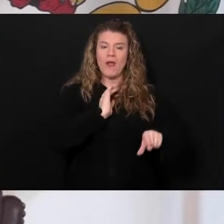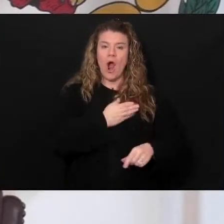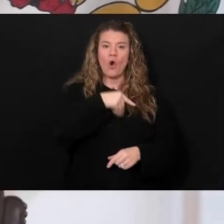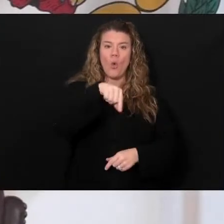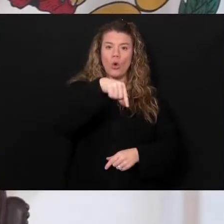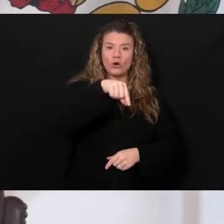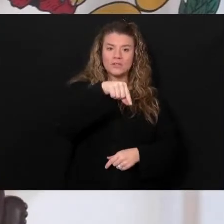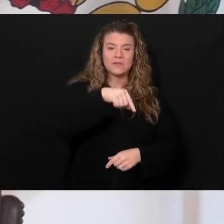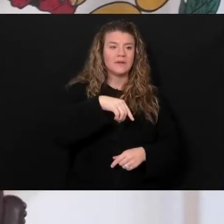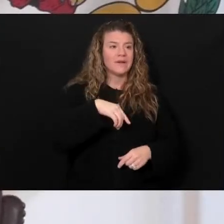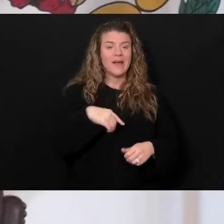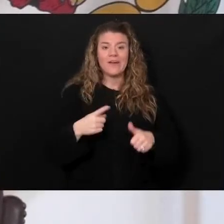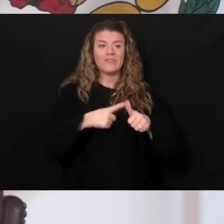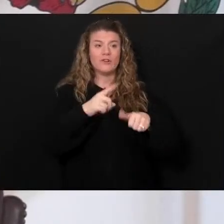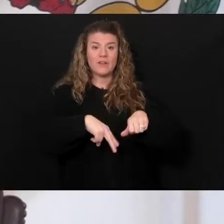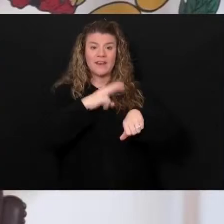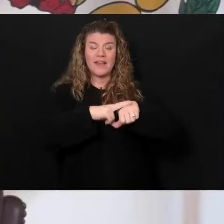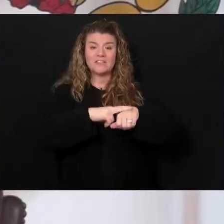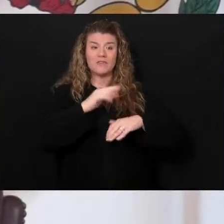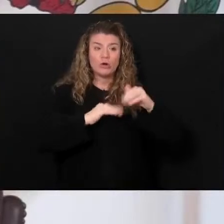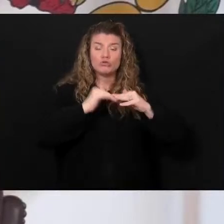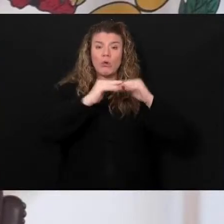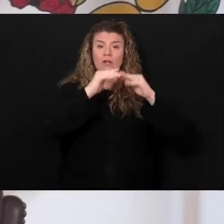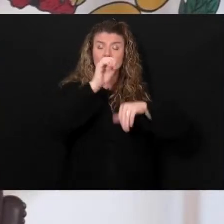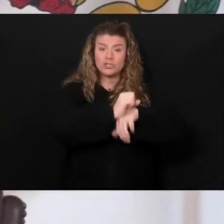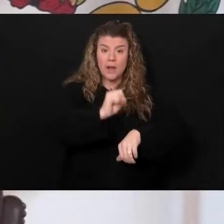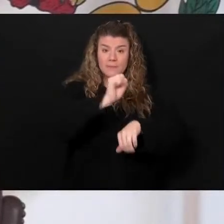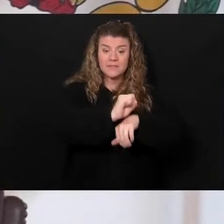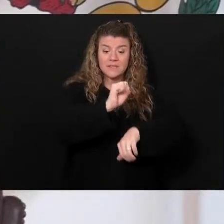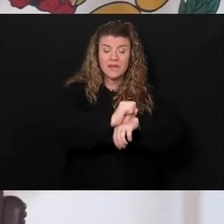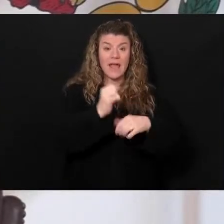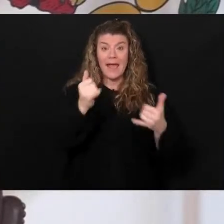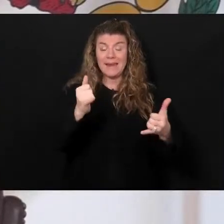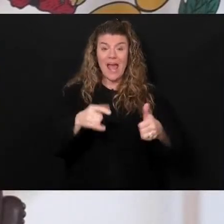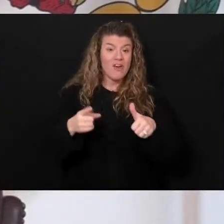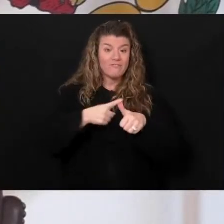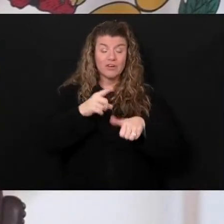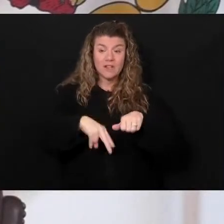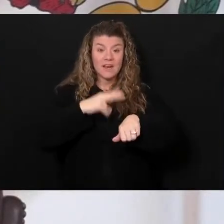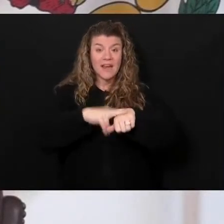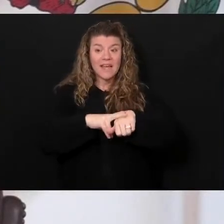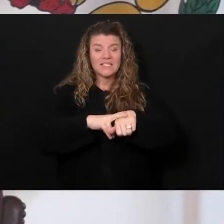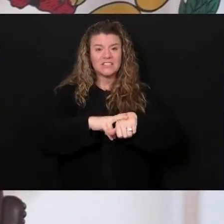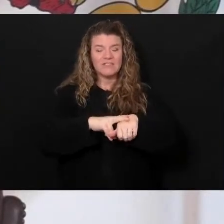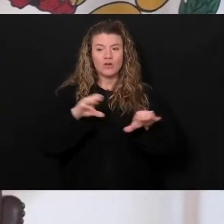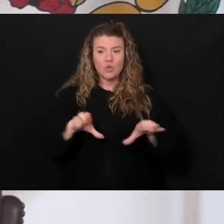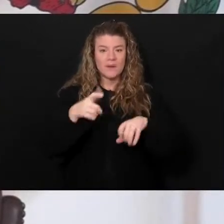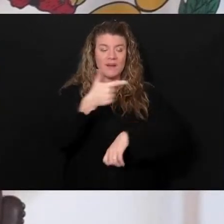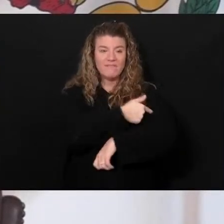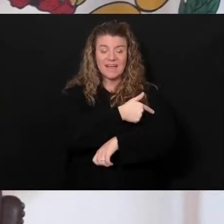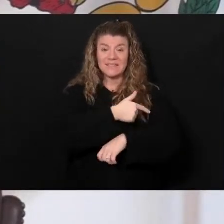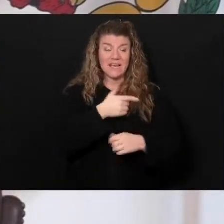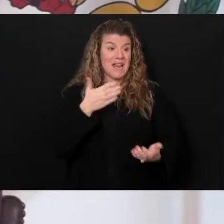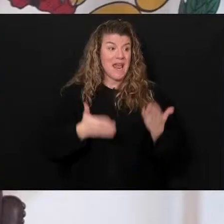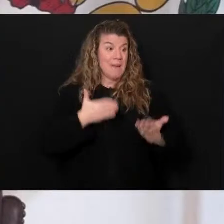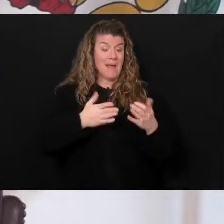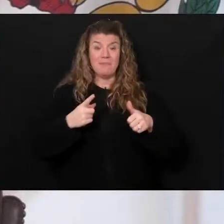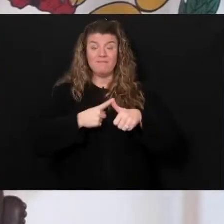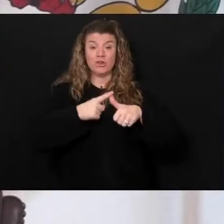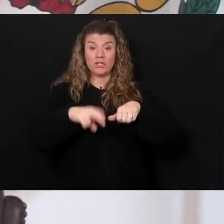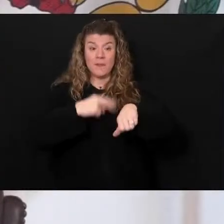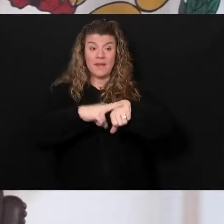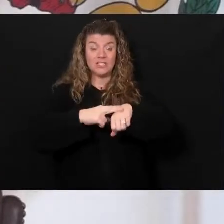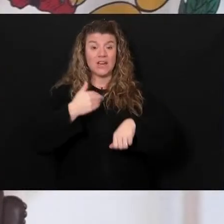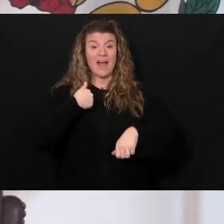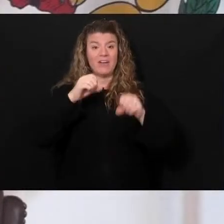in the nation in construction jobs and everything. Well, and now first in the nation in rolling out the vaccine, and maybe first in the nation in